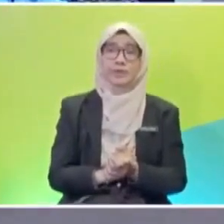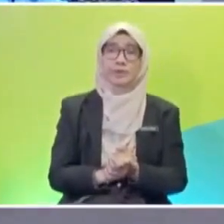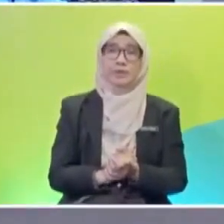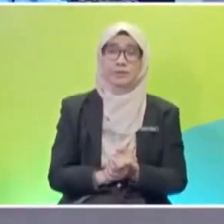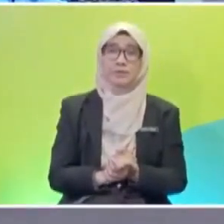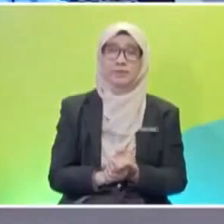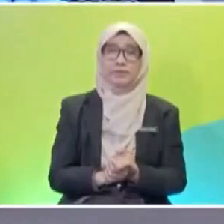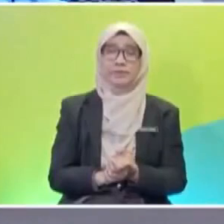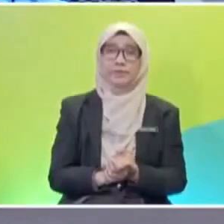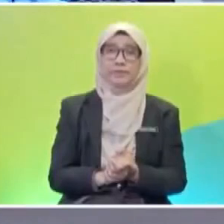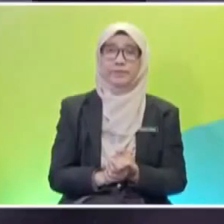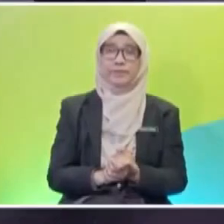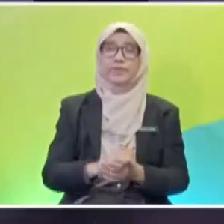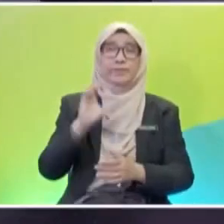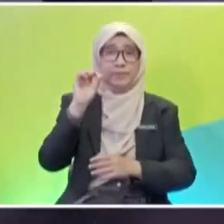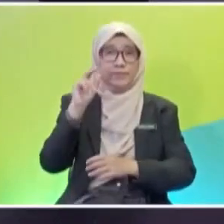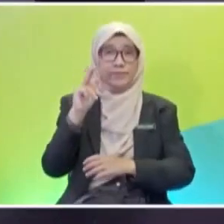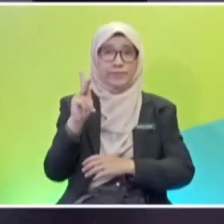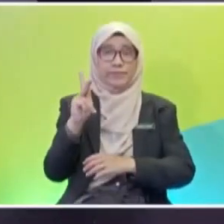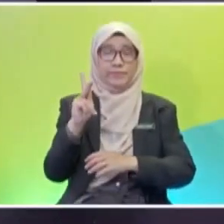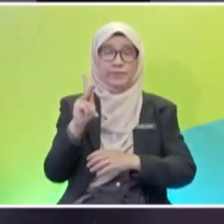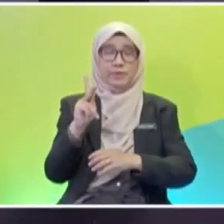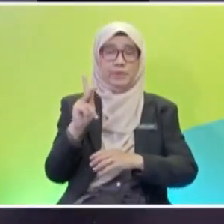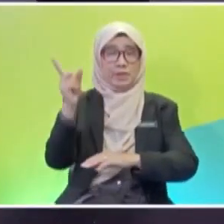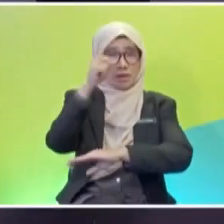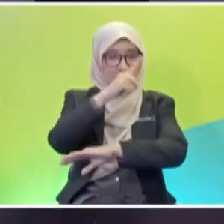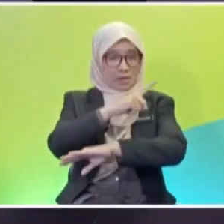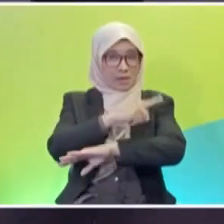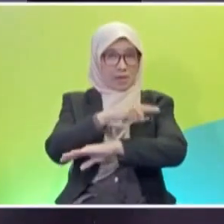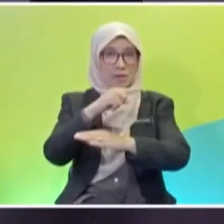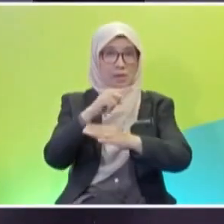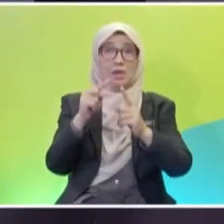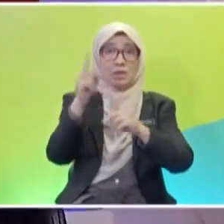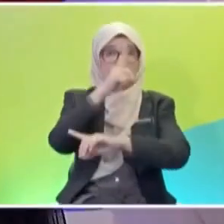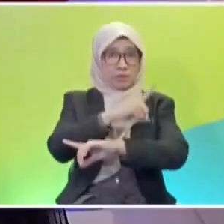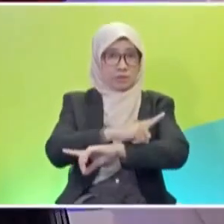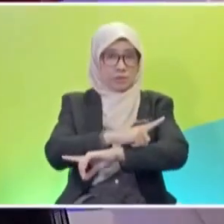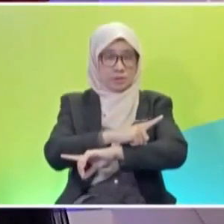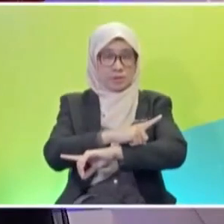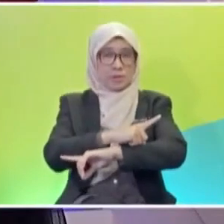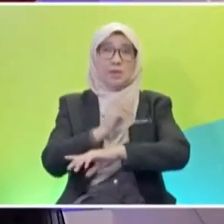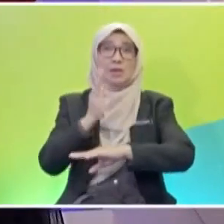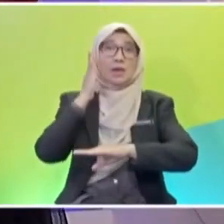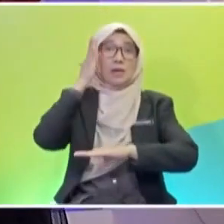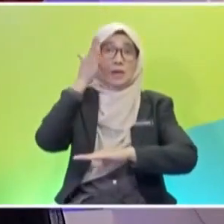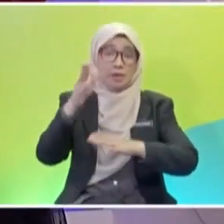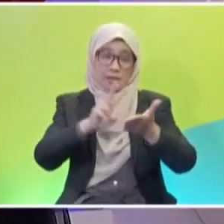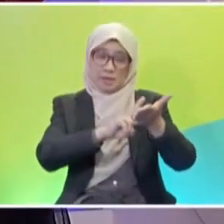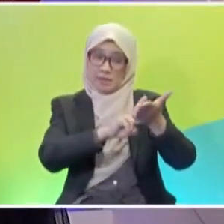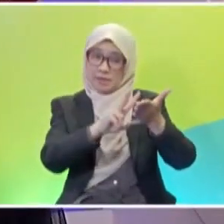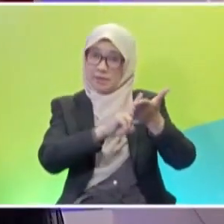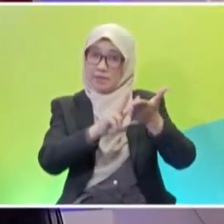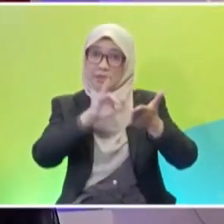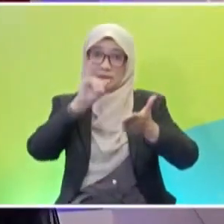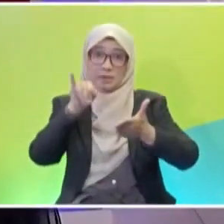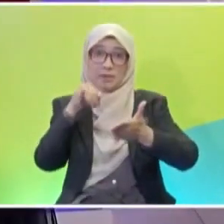off today's lesson? Okay. Mm-hmm. We are going to kick off today's lesson by reading, obviously, because this is a reading